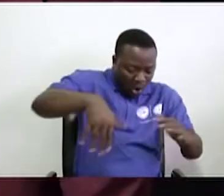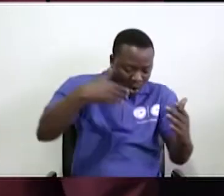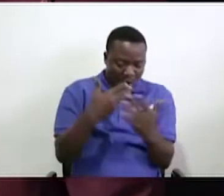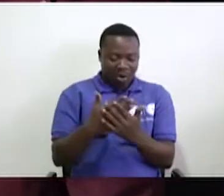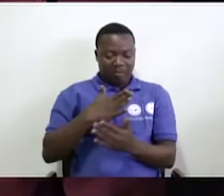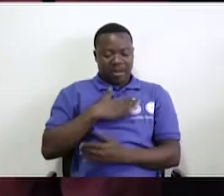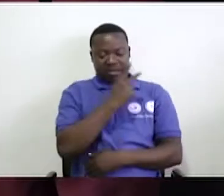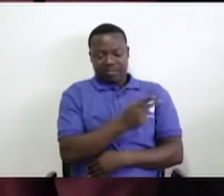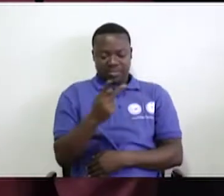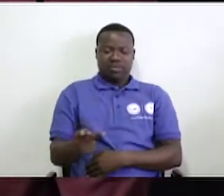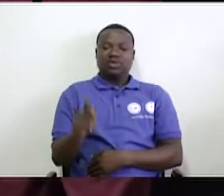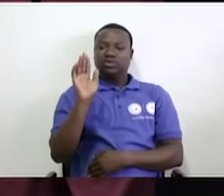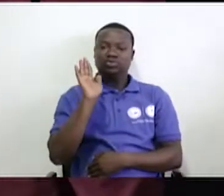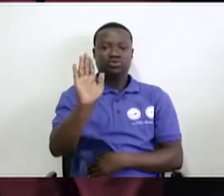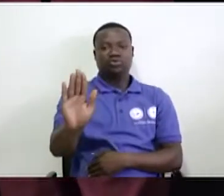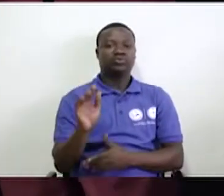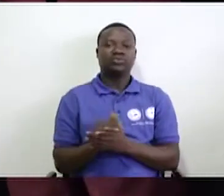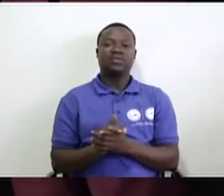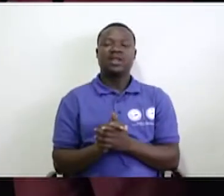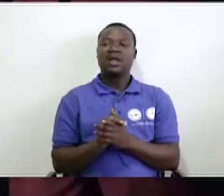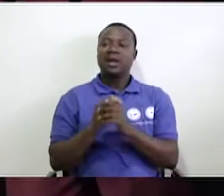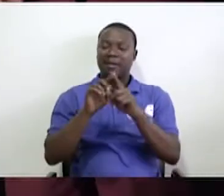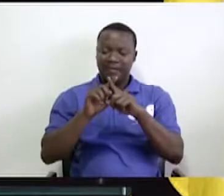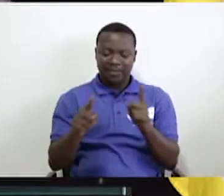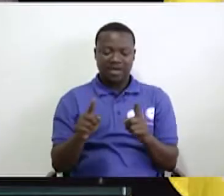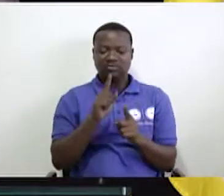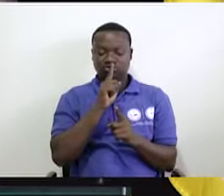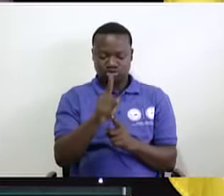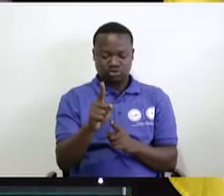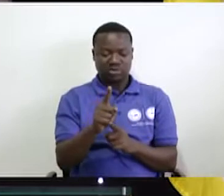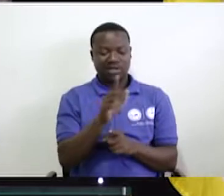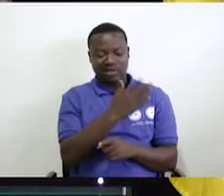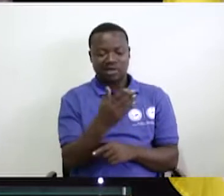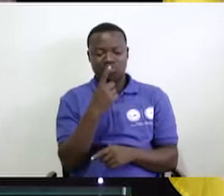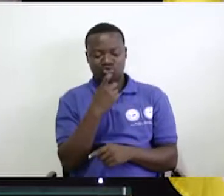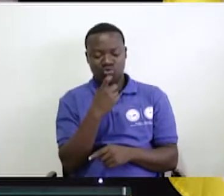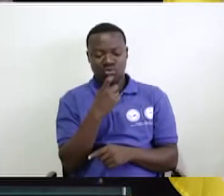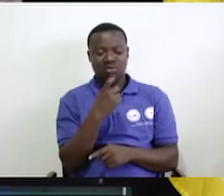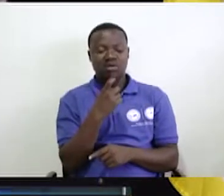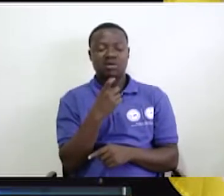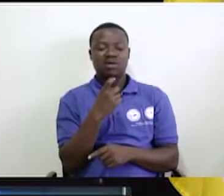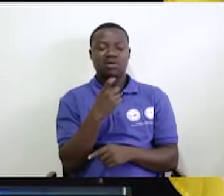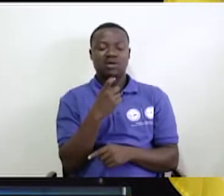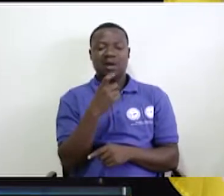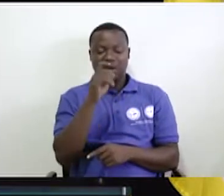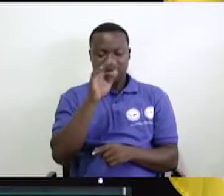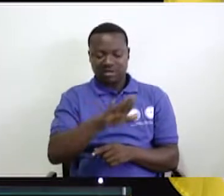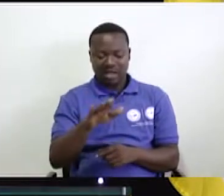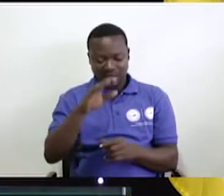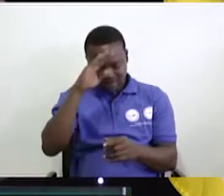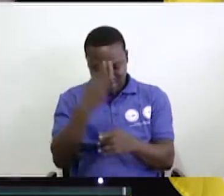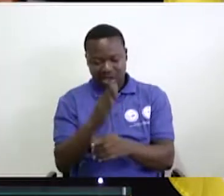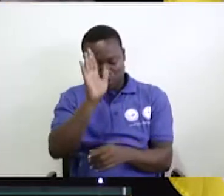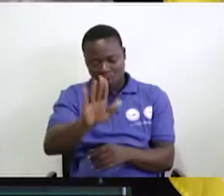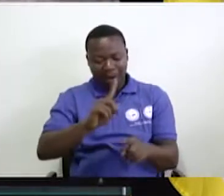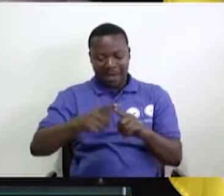se but it is potentially his. But the man is not dead. And so